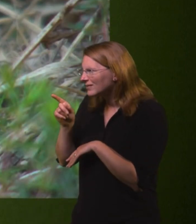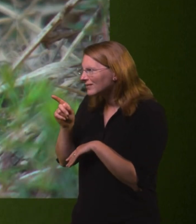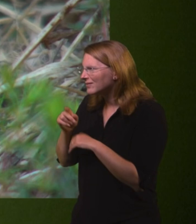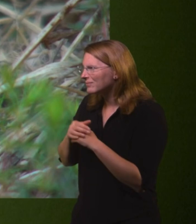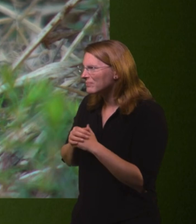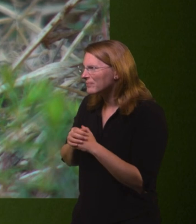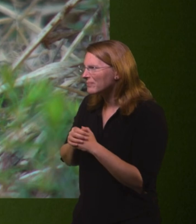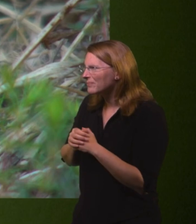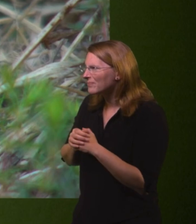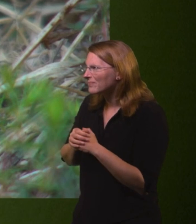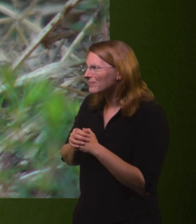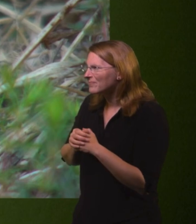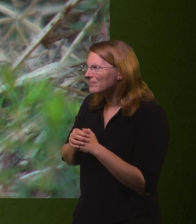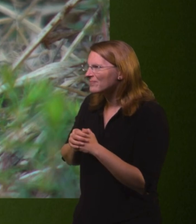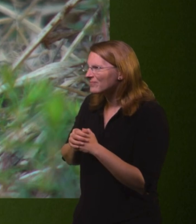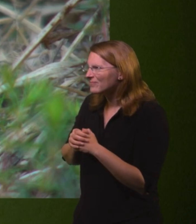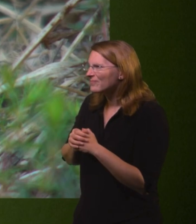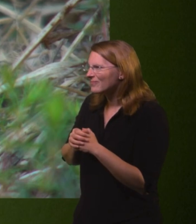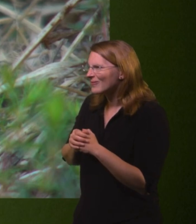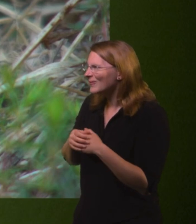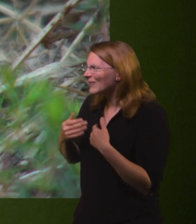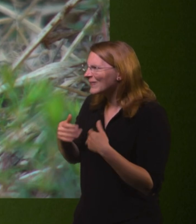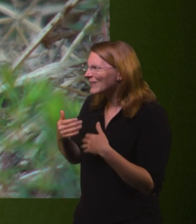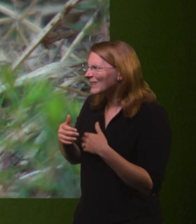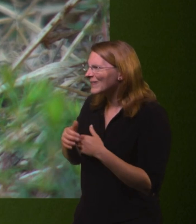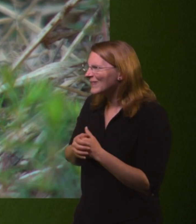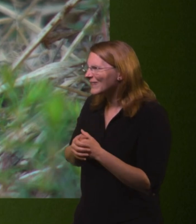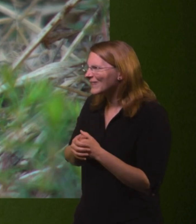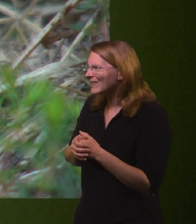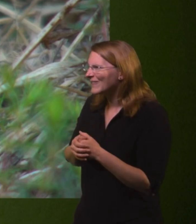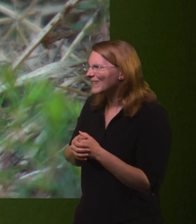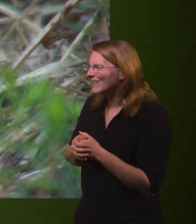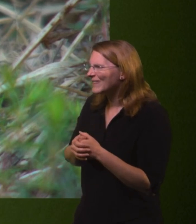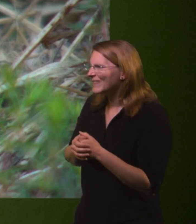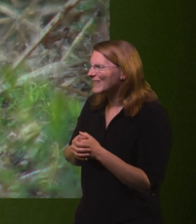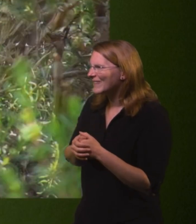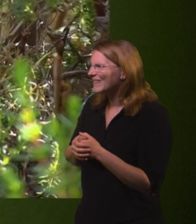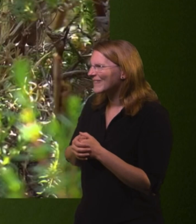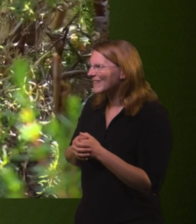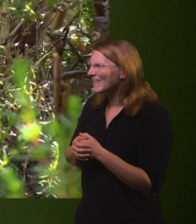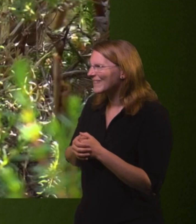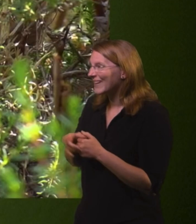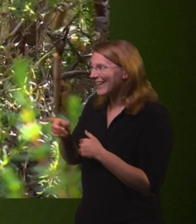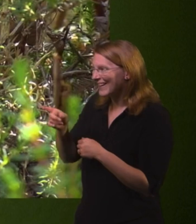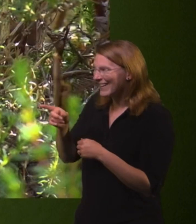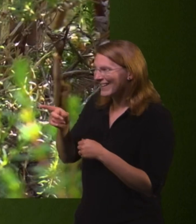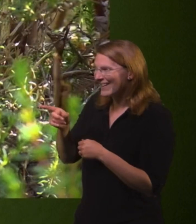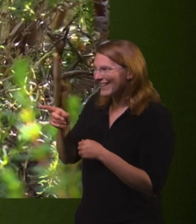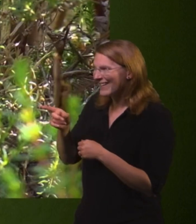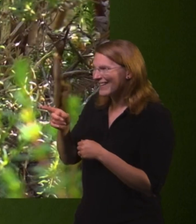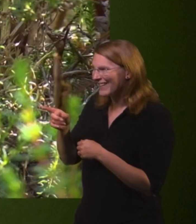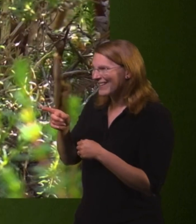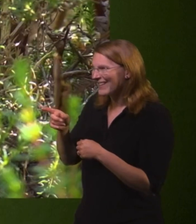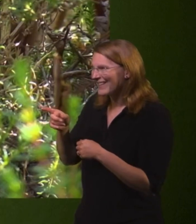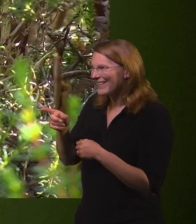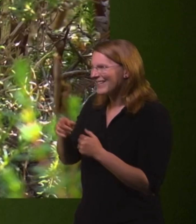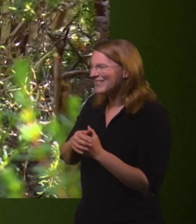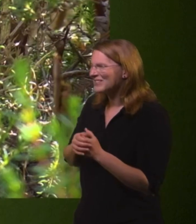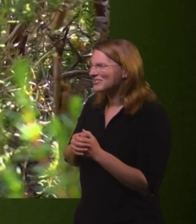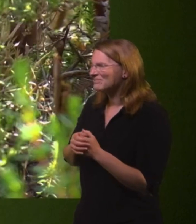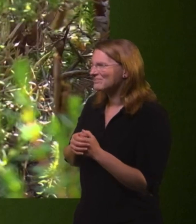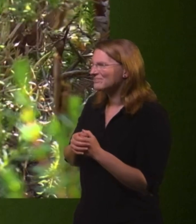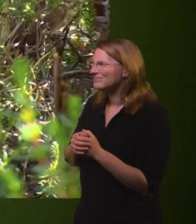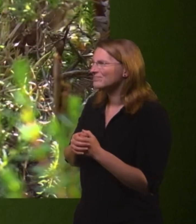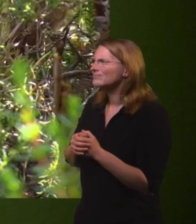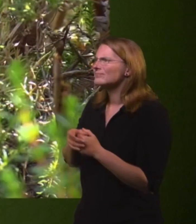feathers. That's extraordinary, the way they're sticking up. Those are the chicks. What about the adults?